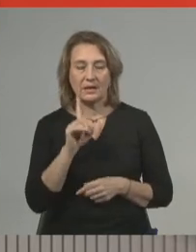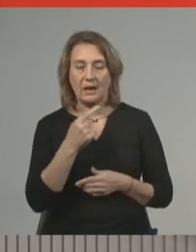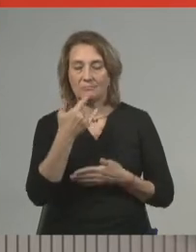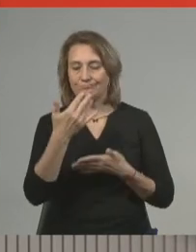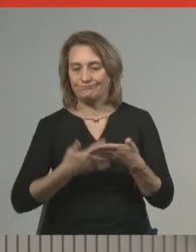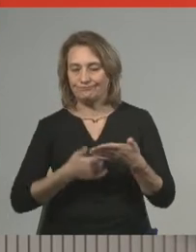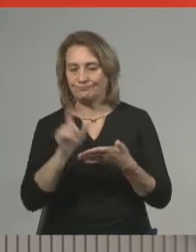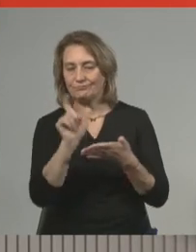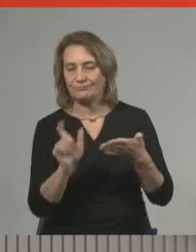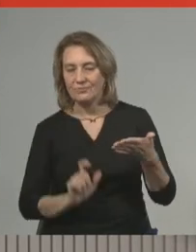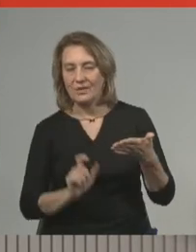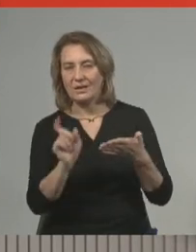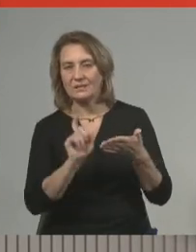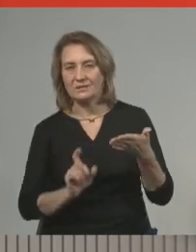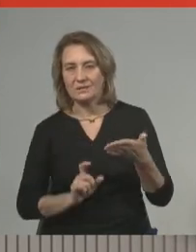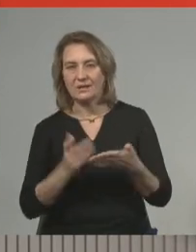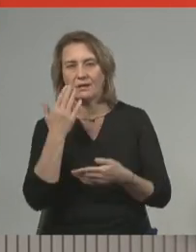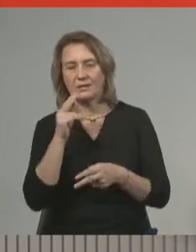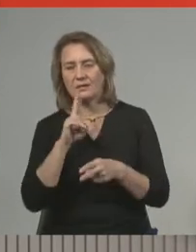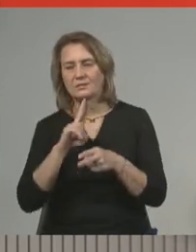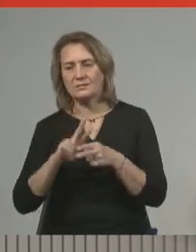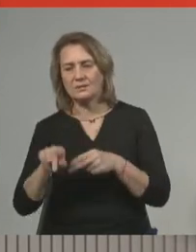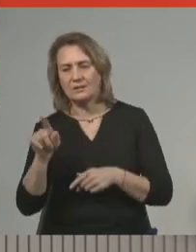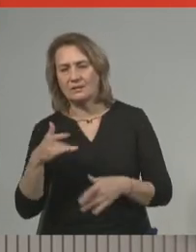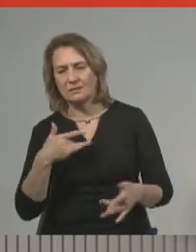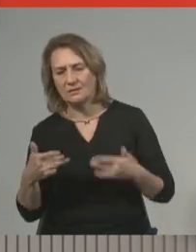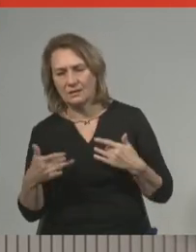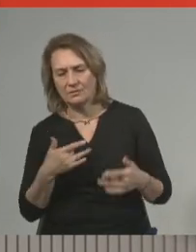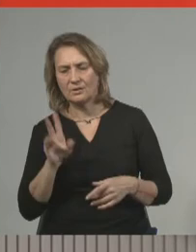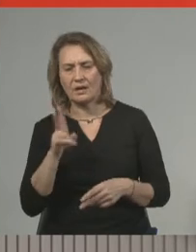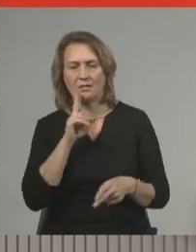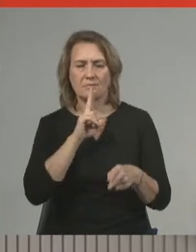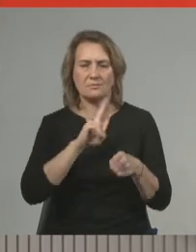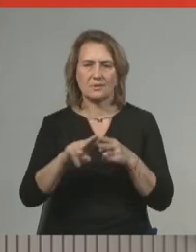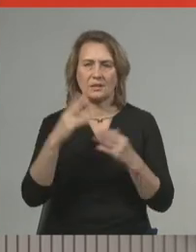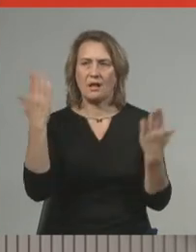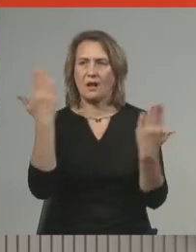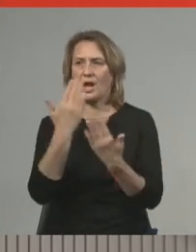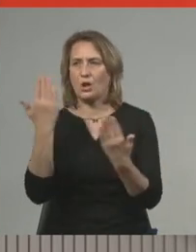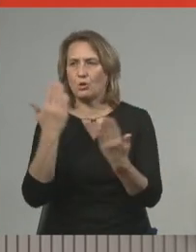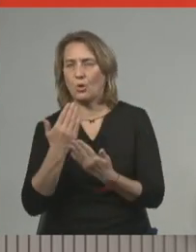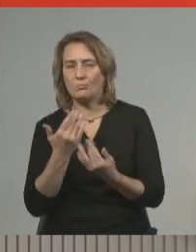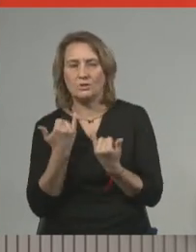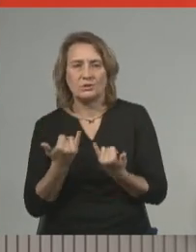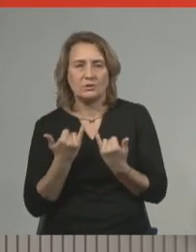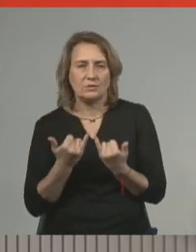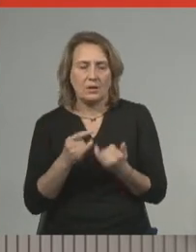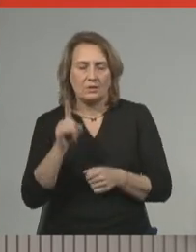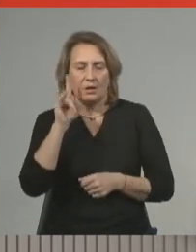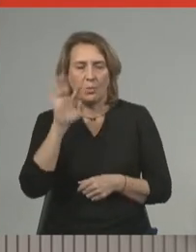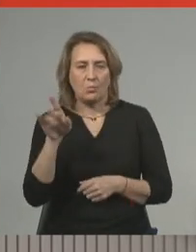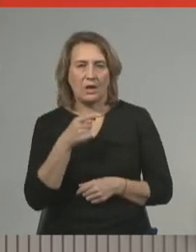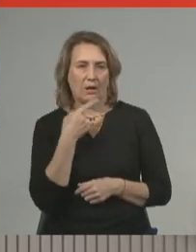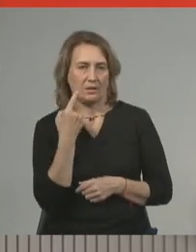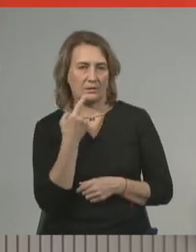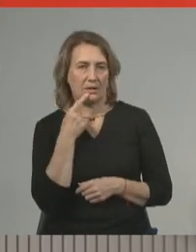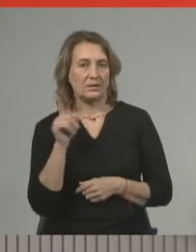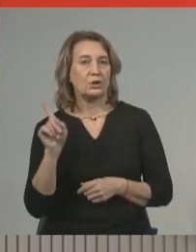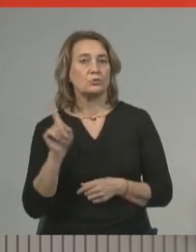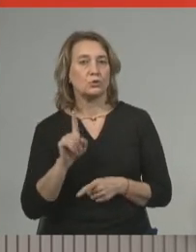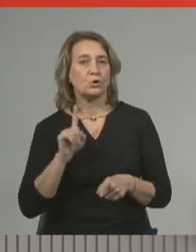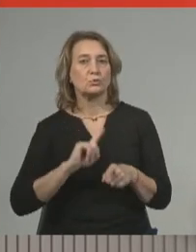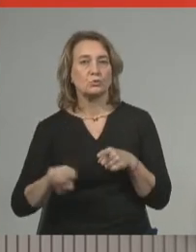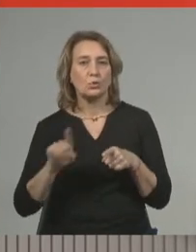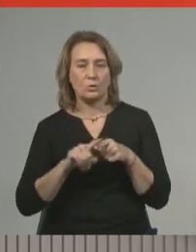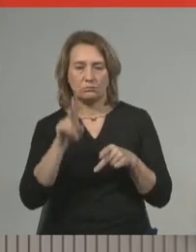uh i mean you know it's it's people used to say that theater will disappear that cinema will disappear now it's very